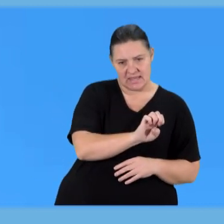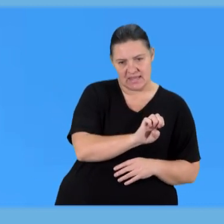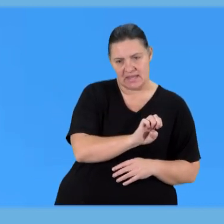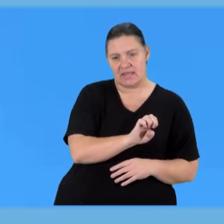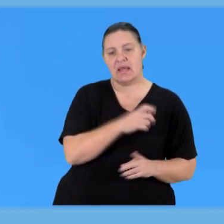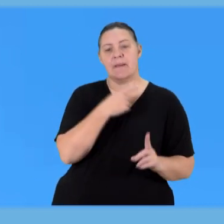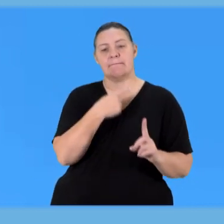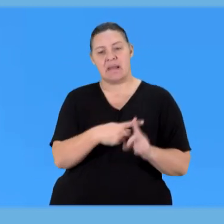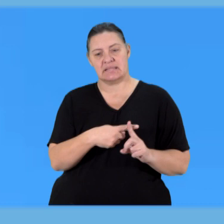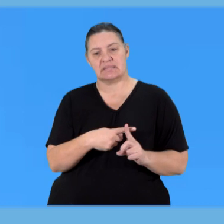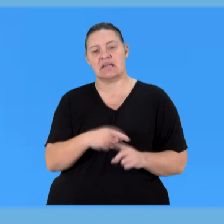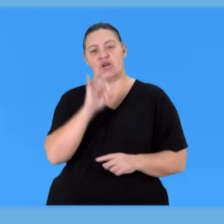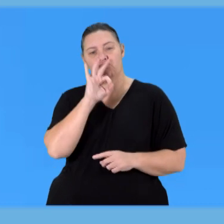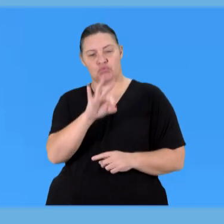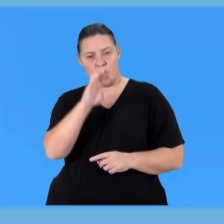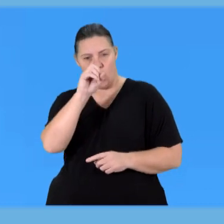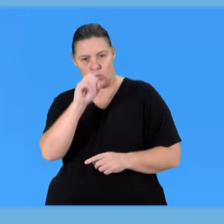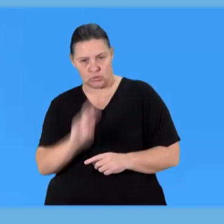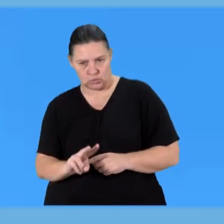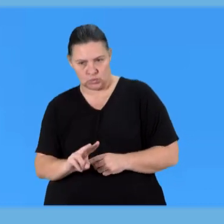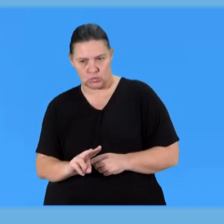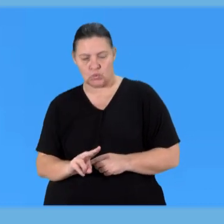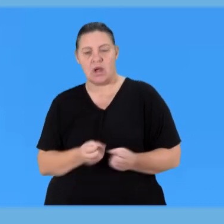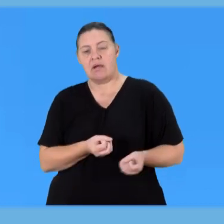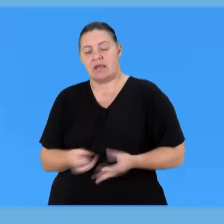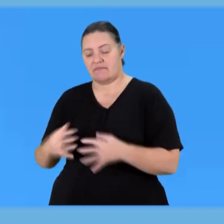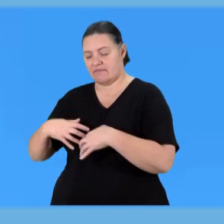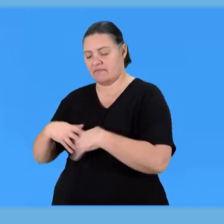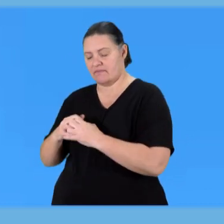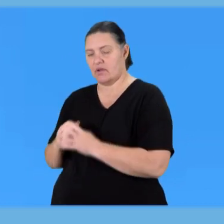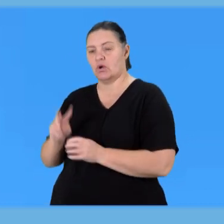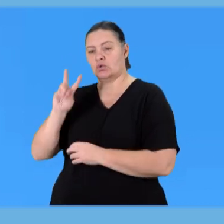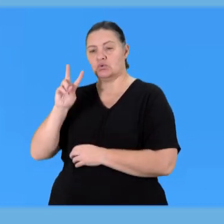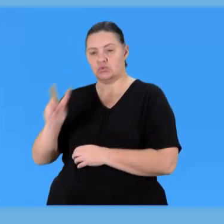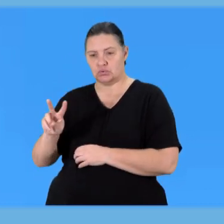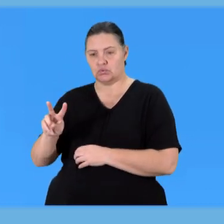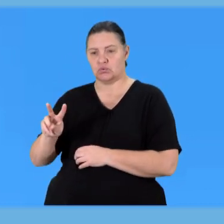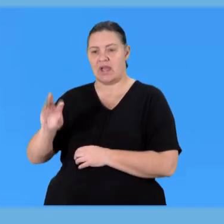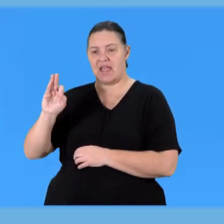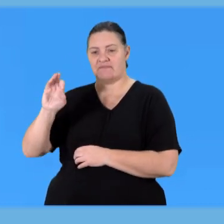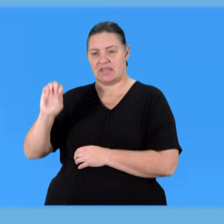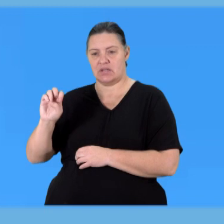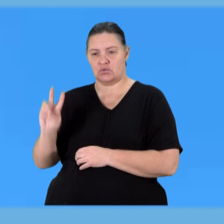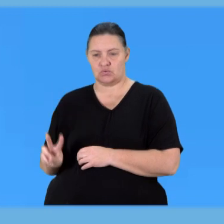metals, and then we have 3 oxygen molecules, and then we have 2 iron oxide molecules.